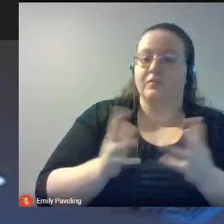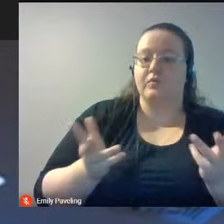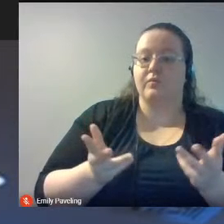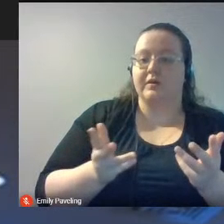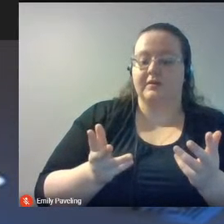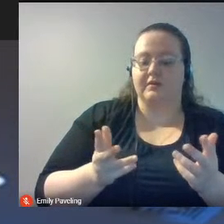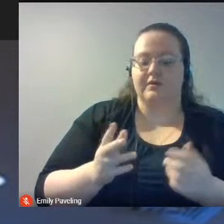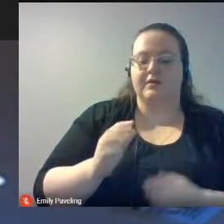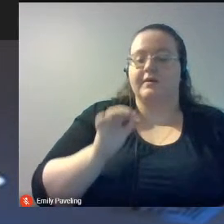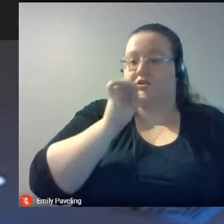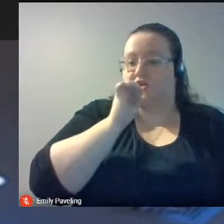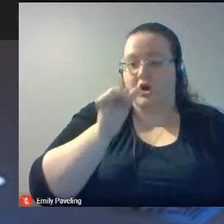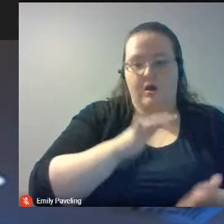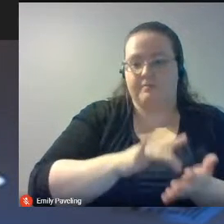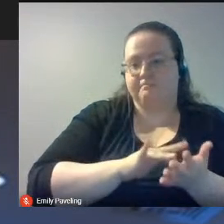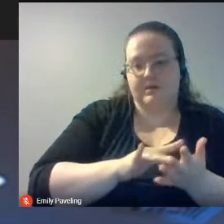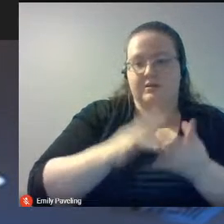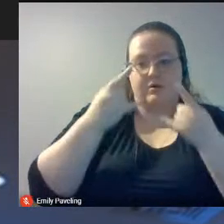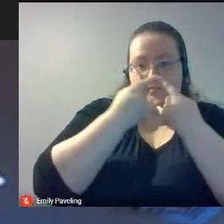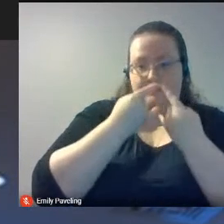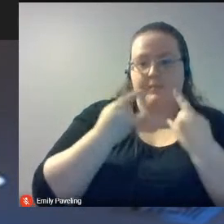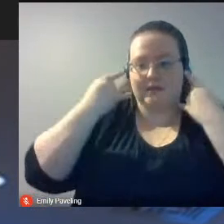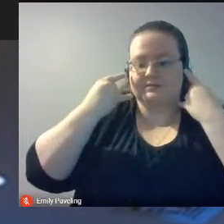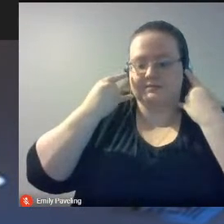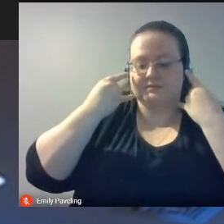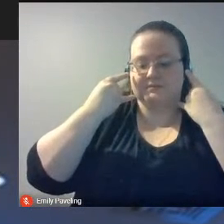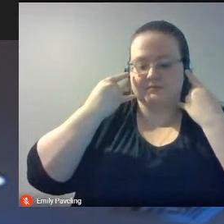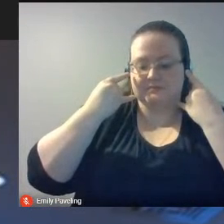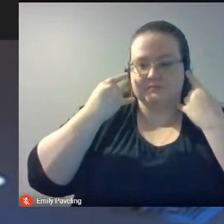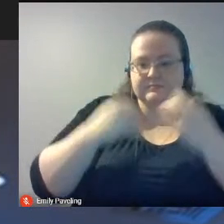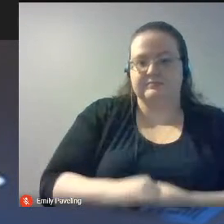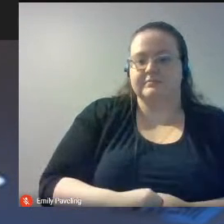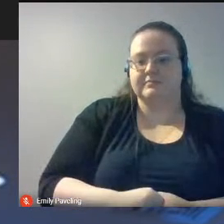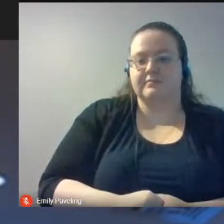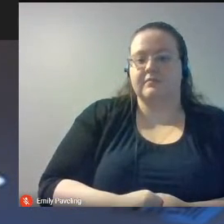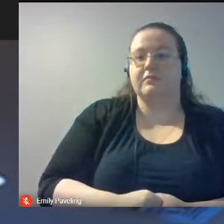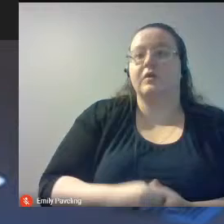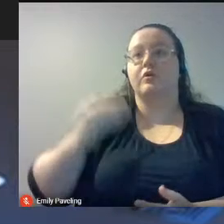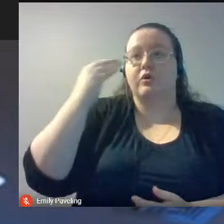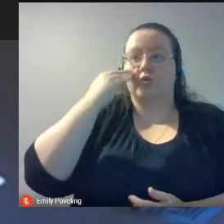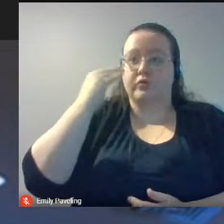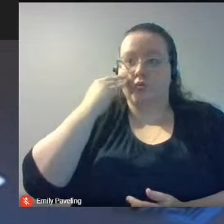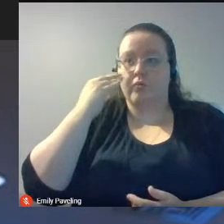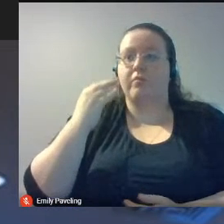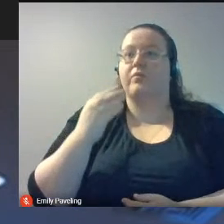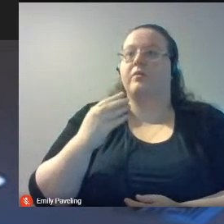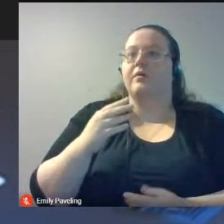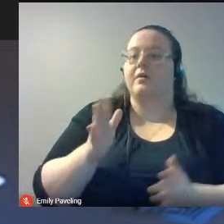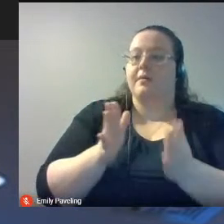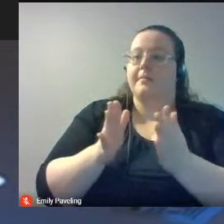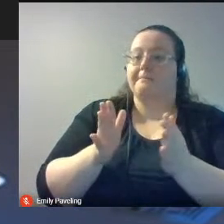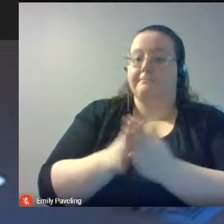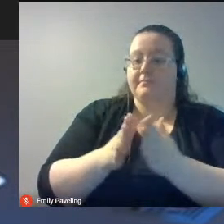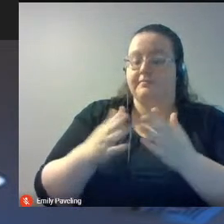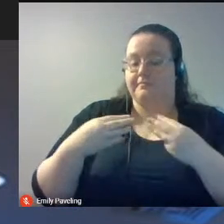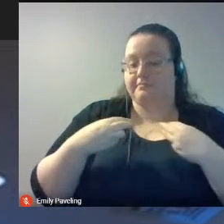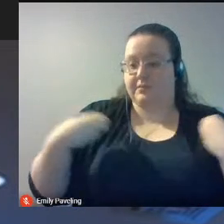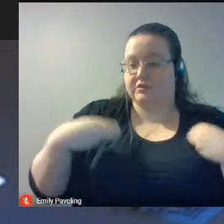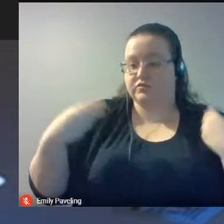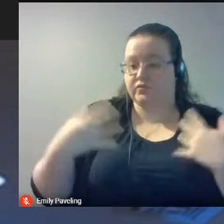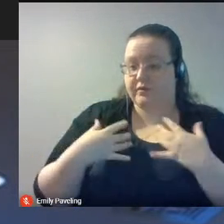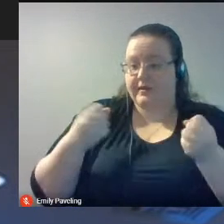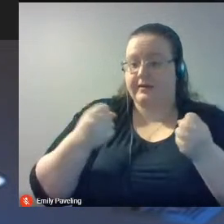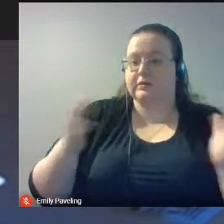both the Ministry of Ed and Public Health encourage the use of masks in schools, understanding that it's one